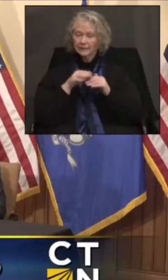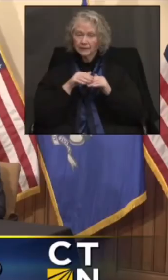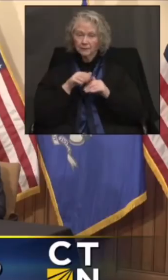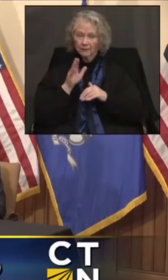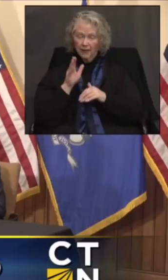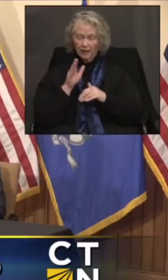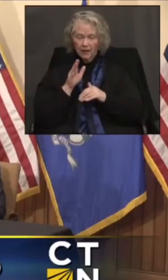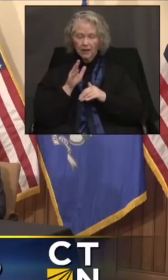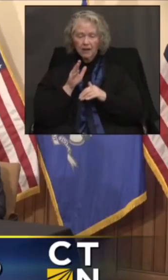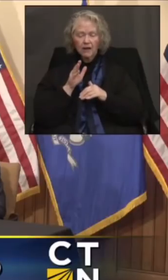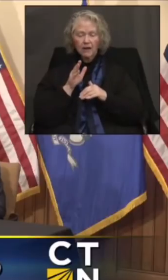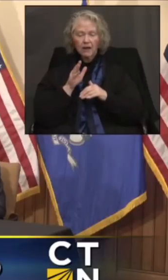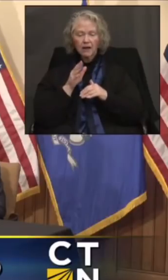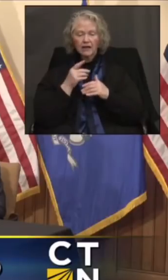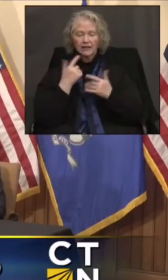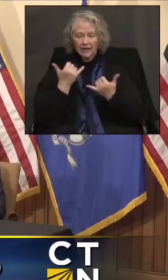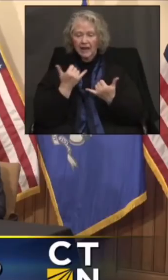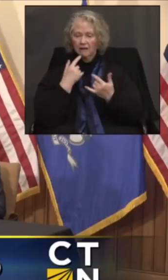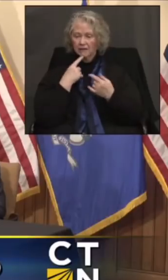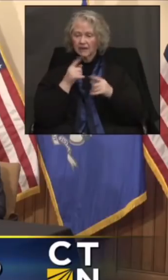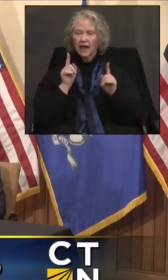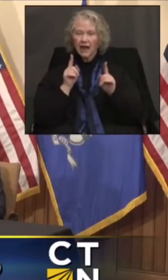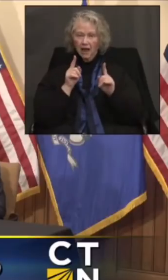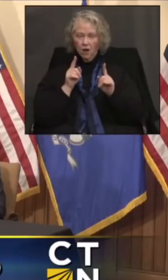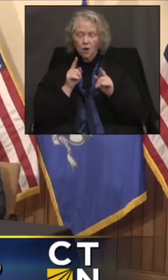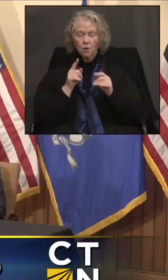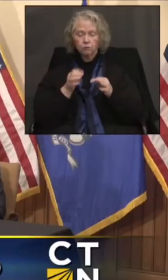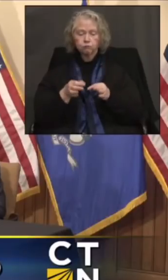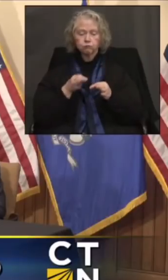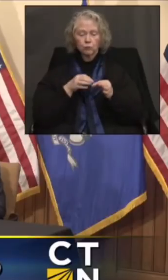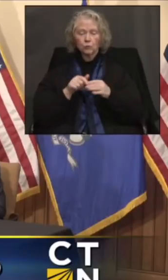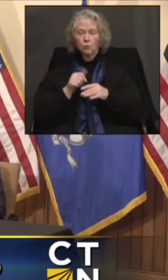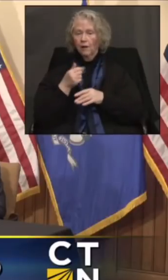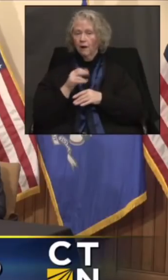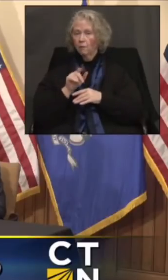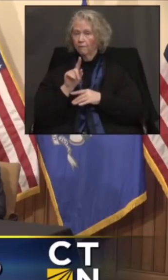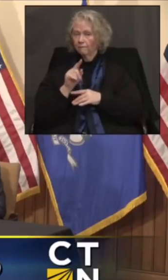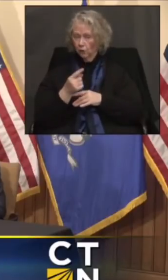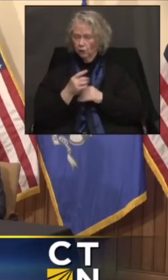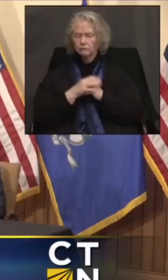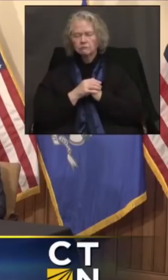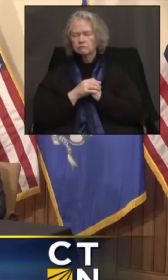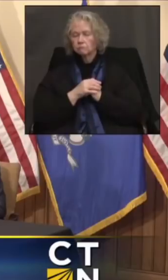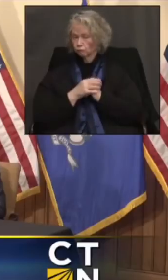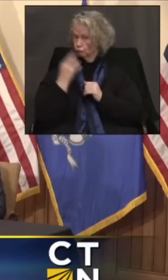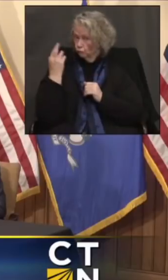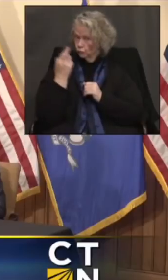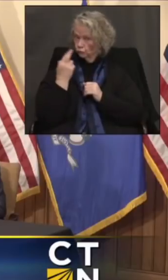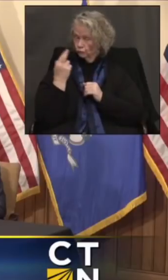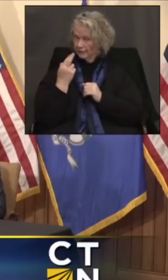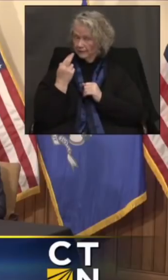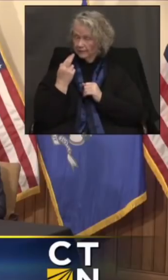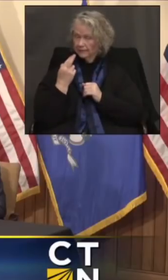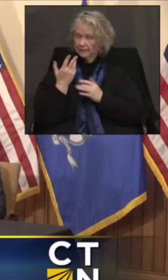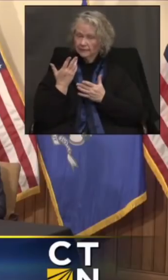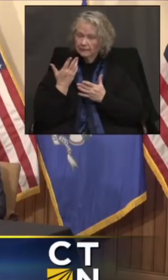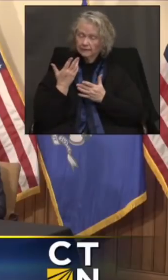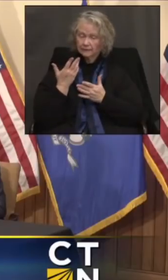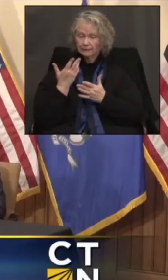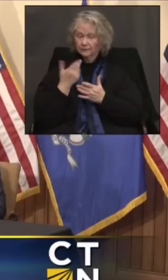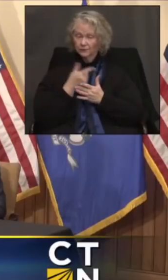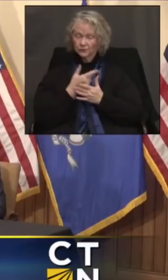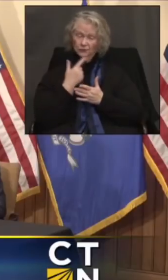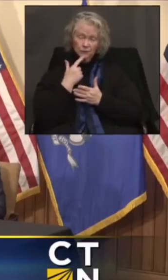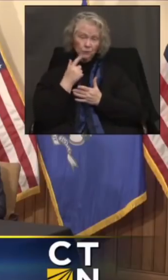be vaccinated April 1st, so a 4-day change there. How much of that has to do with, you mentioned the